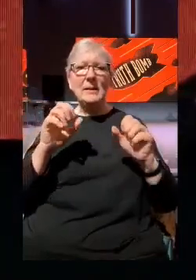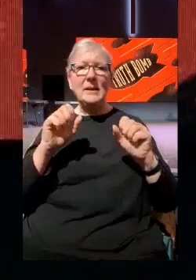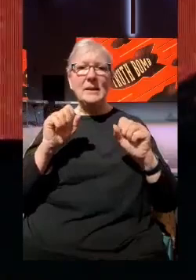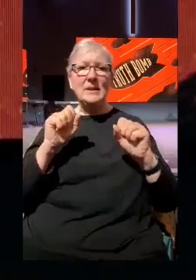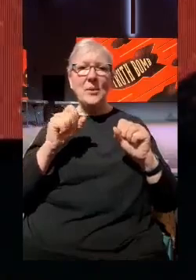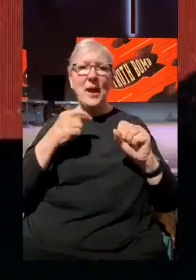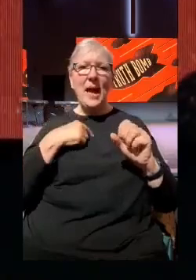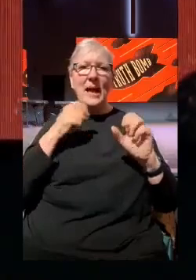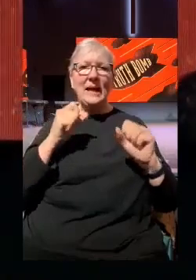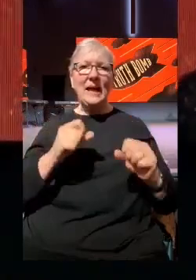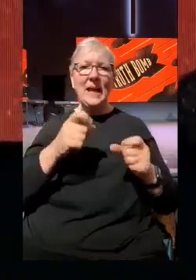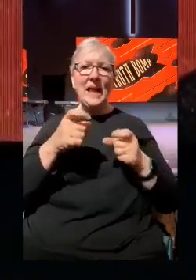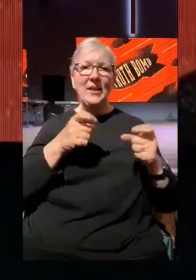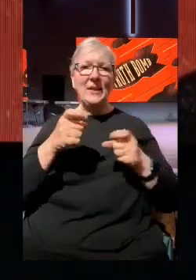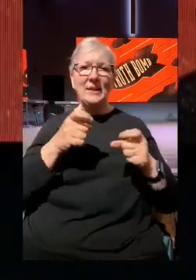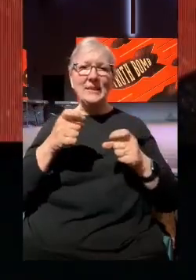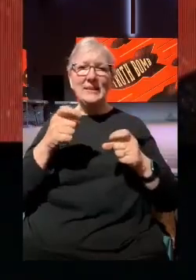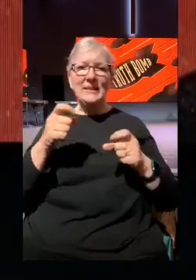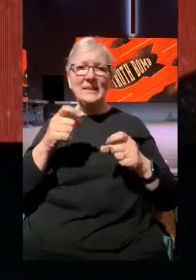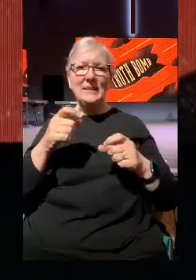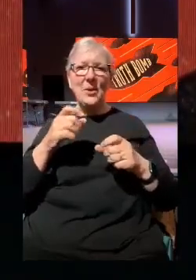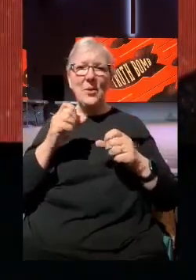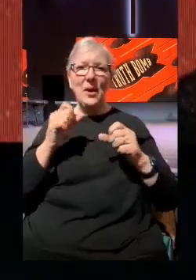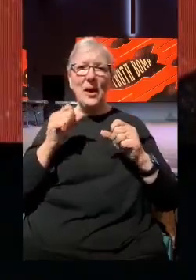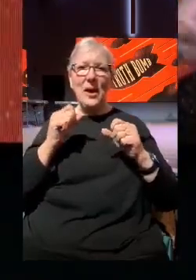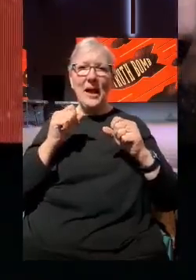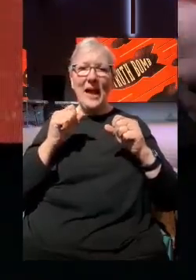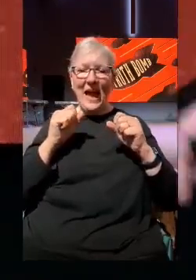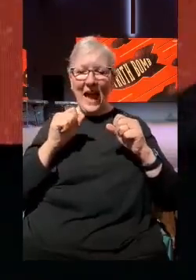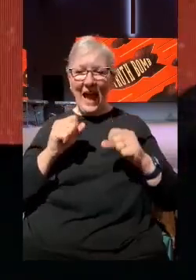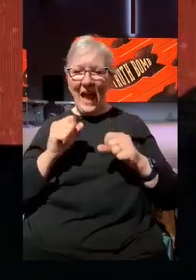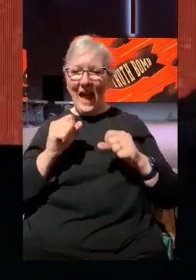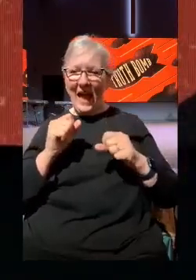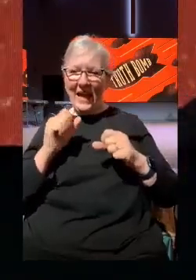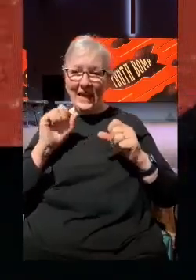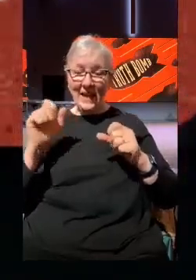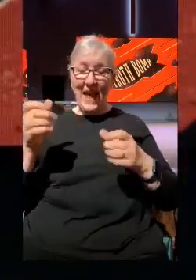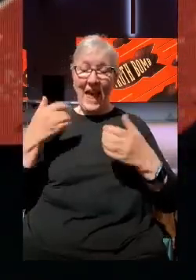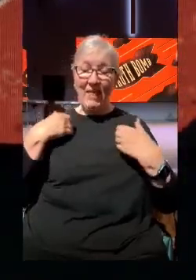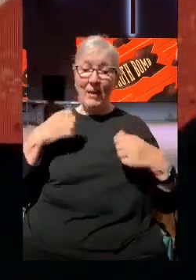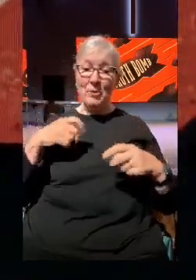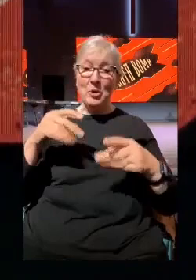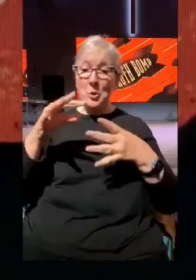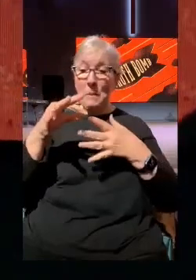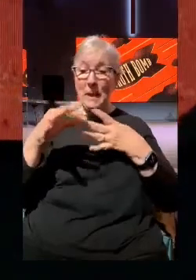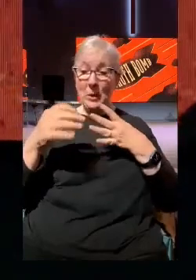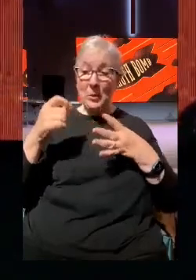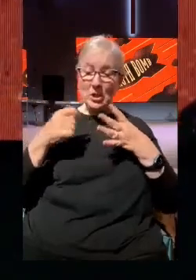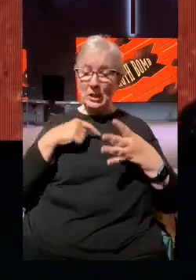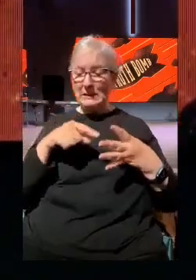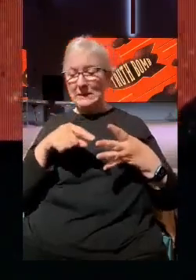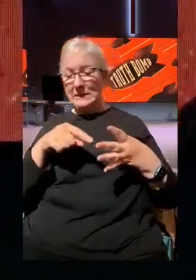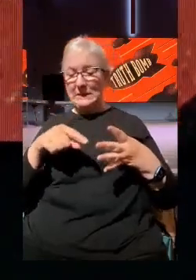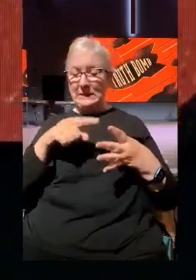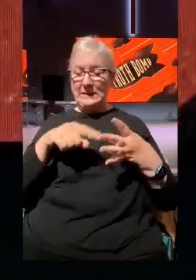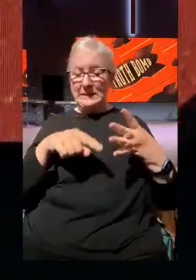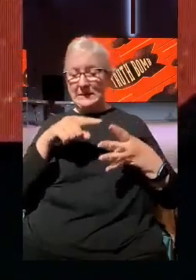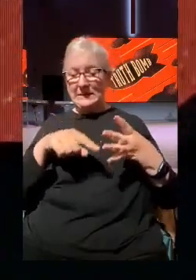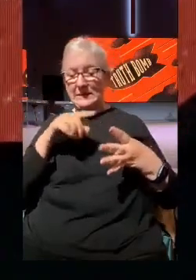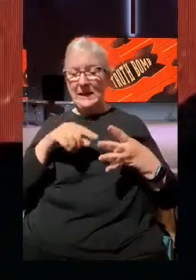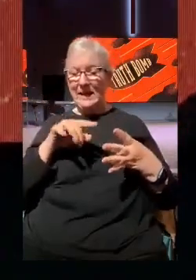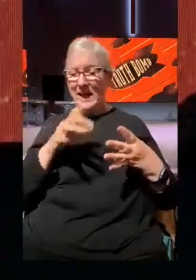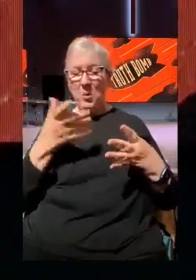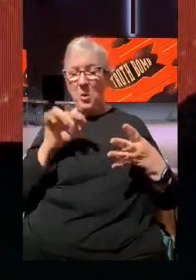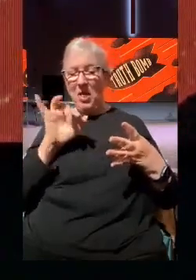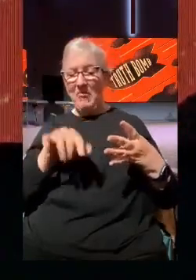Pastor Mike. He said, here, you get first pick. And I said, well, I don't want that one. I went, I'll take that one. So I get to do that today, and we'll get to that in a